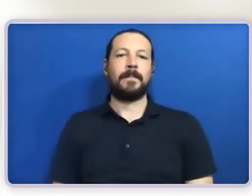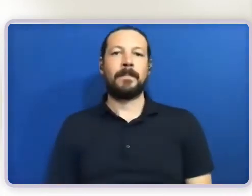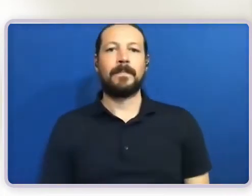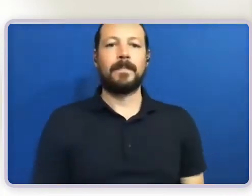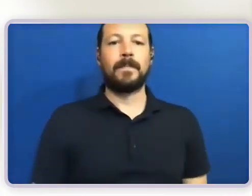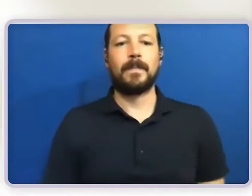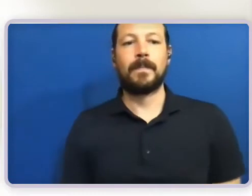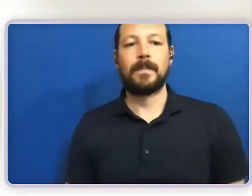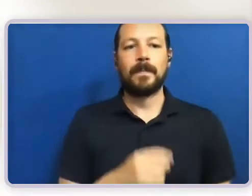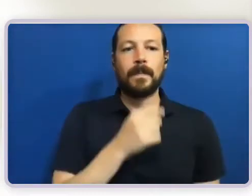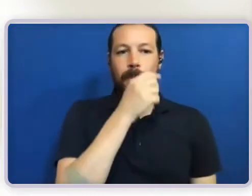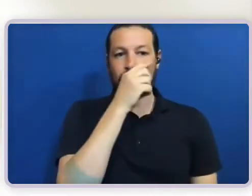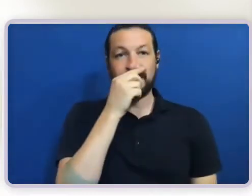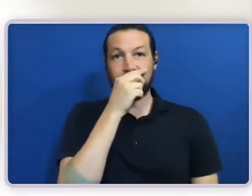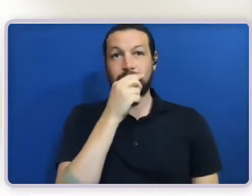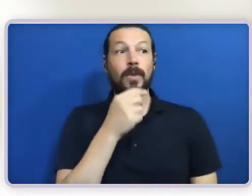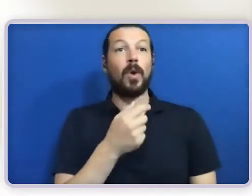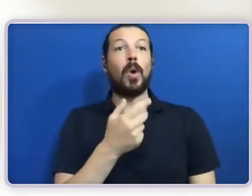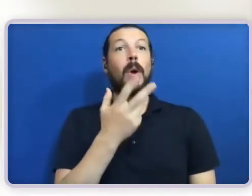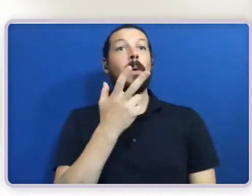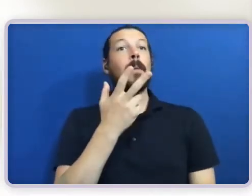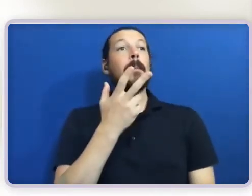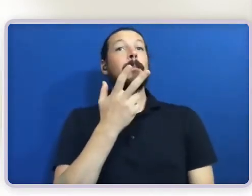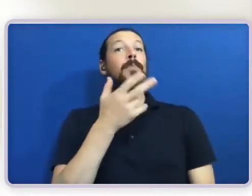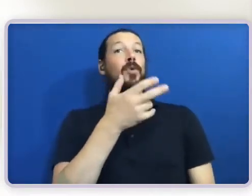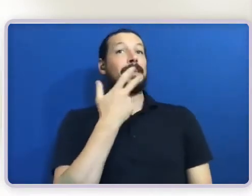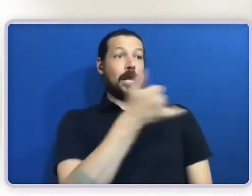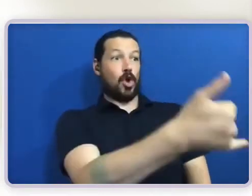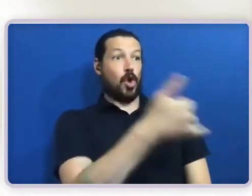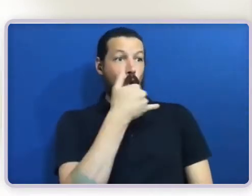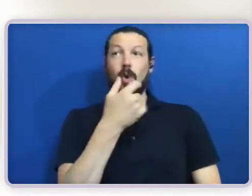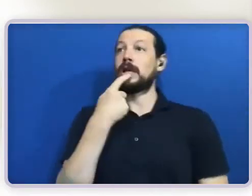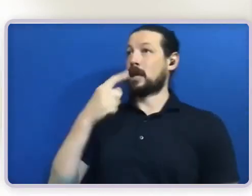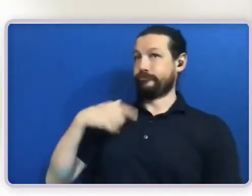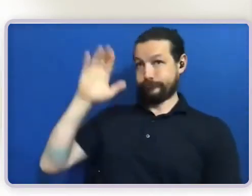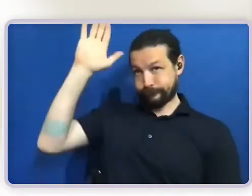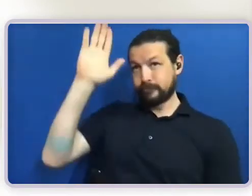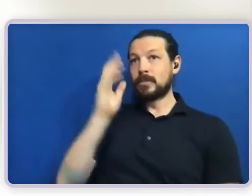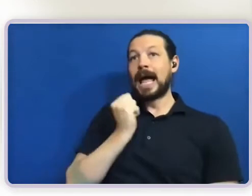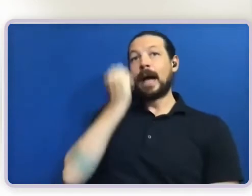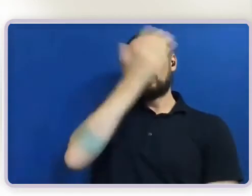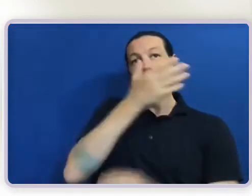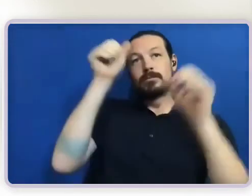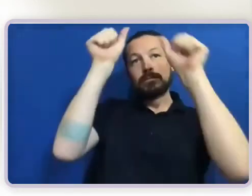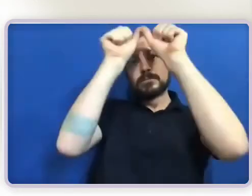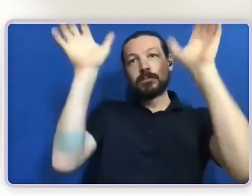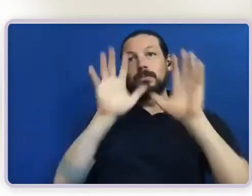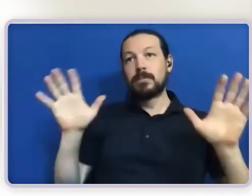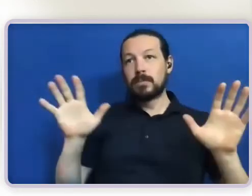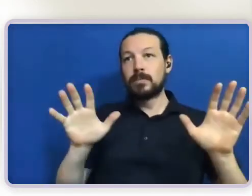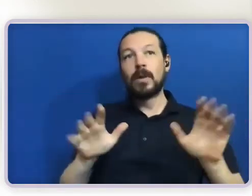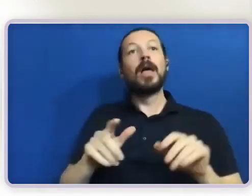if the caller discloses that they are Aboriginal or Torres Strait Islander, they will have the option of being transferred